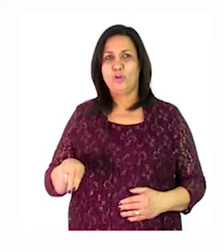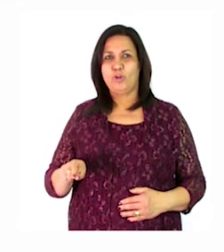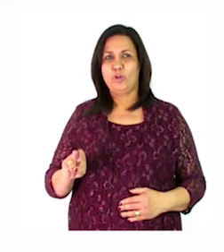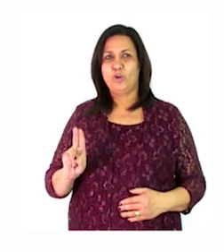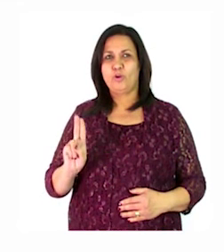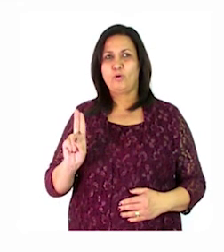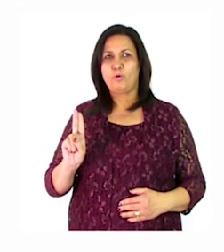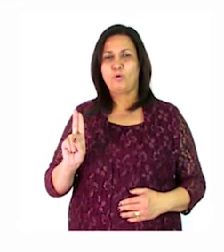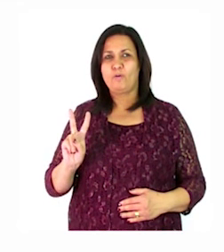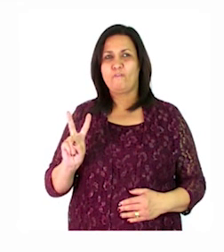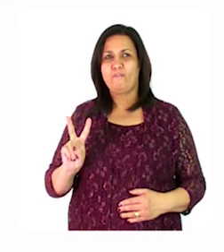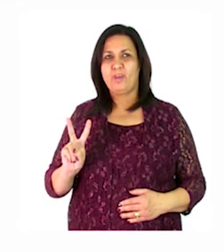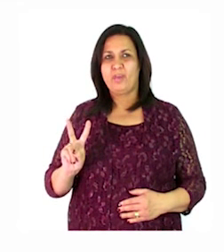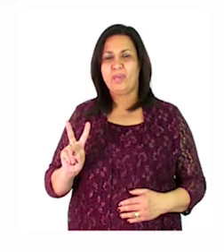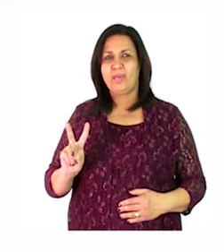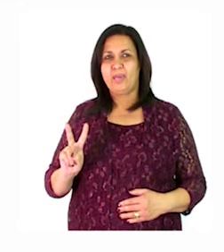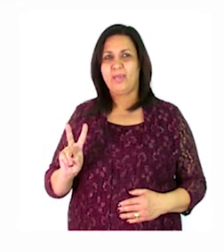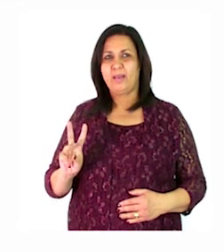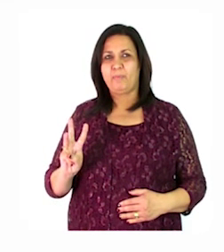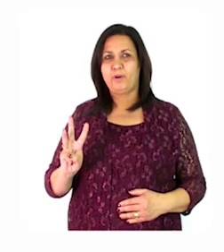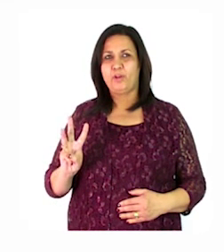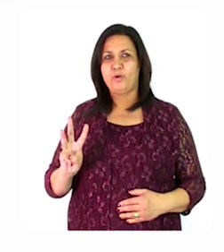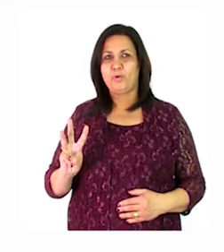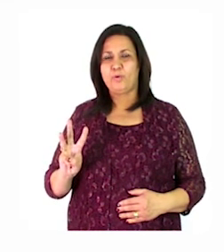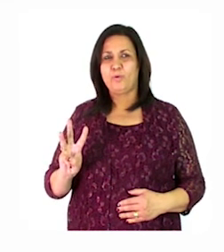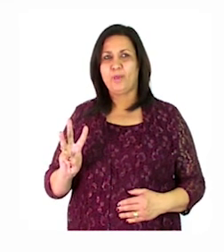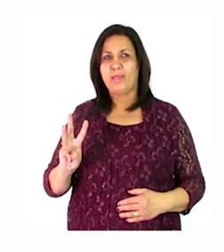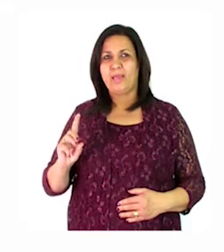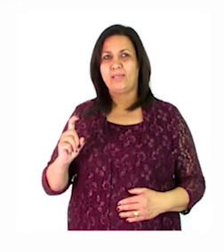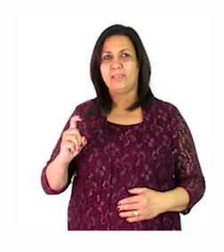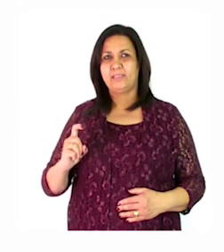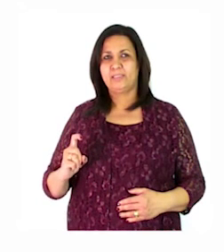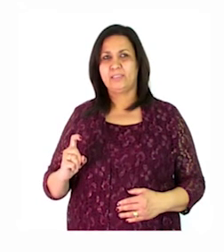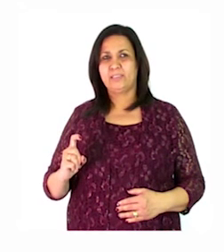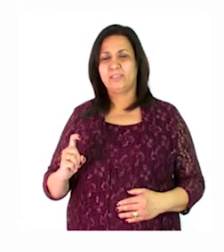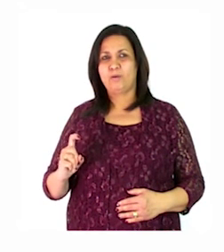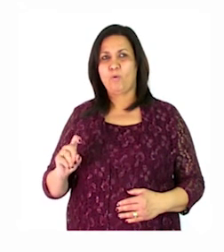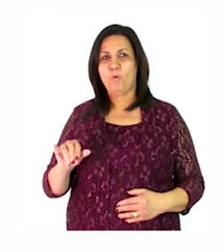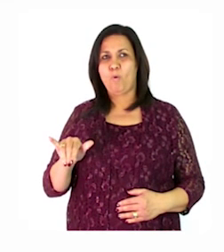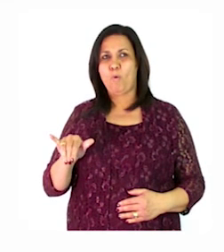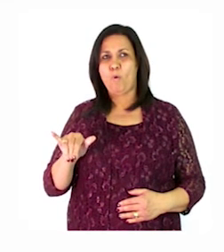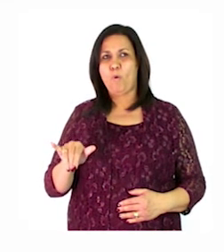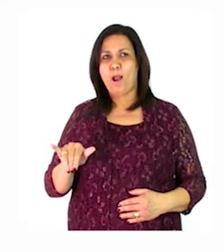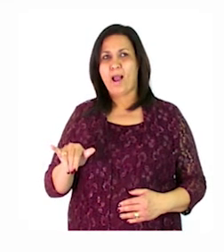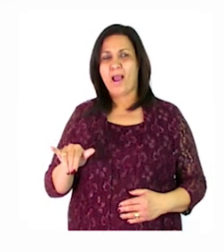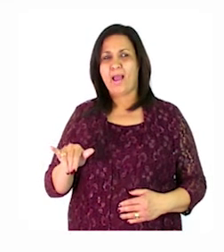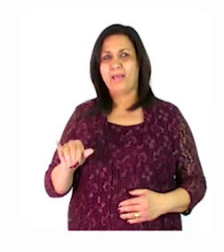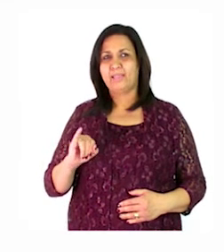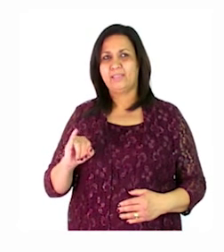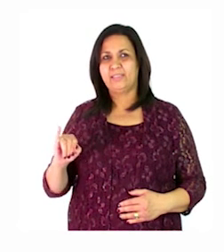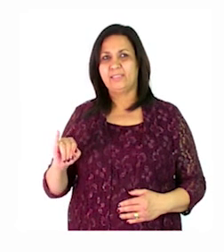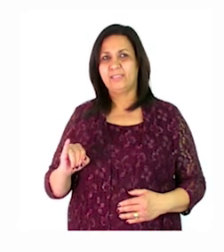U, V, W, X, Y,